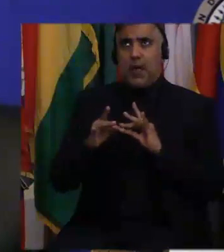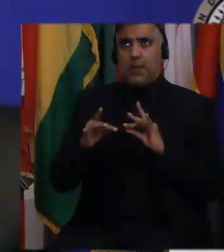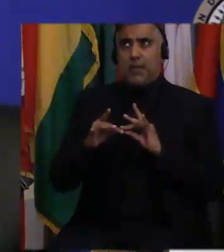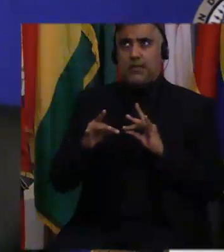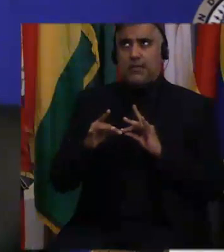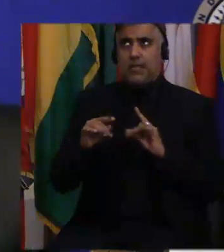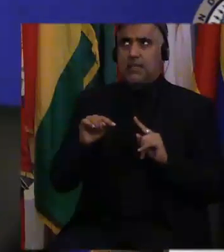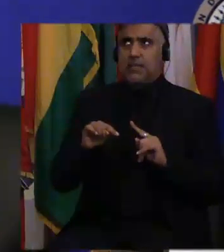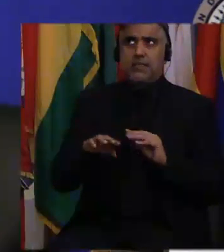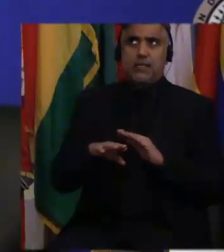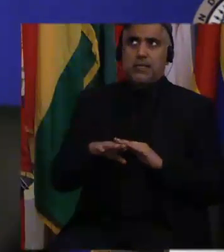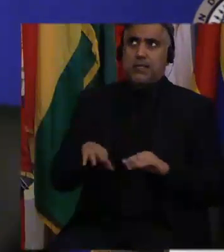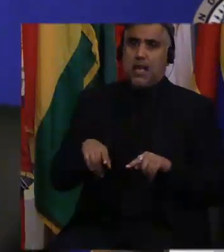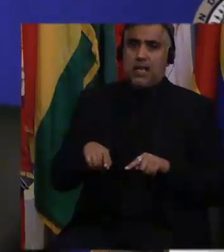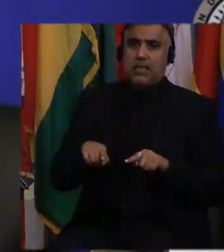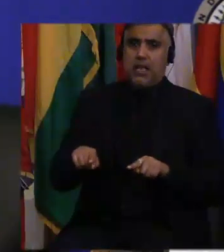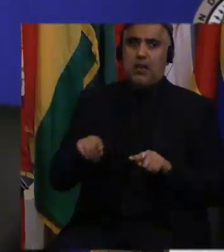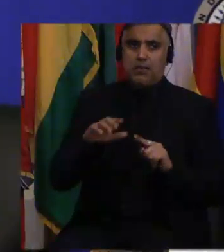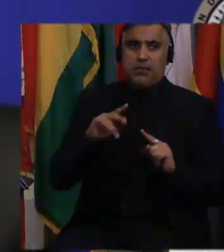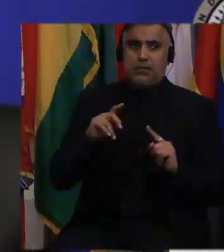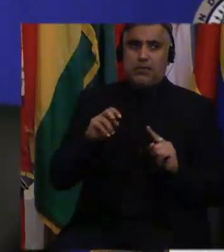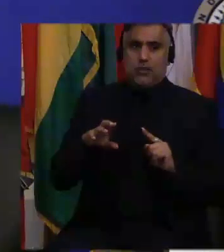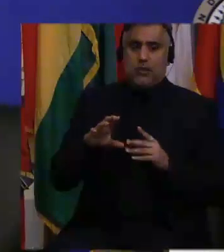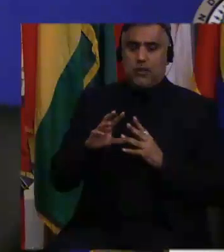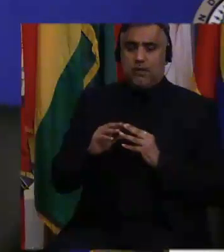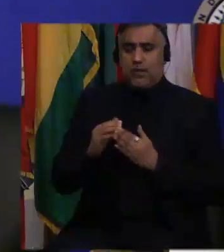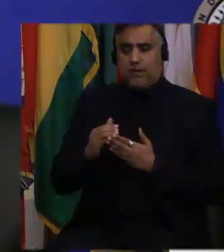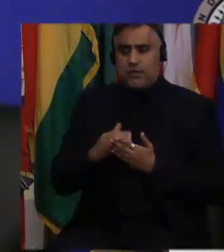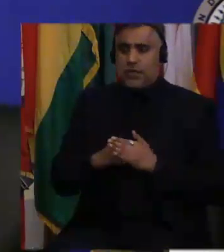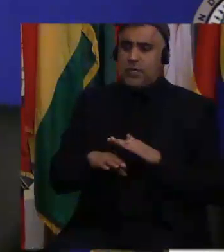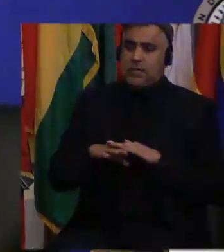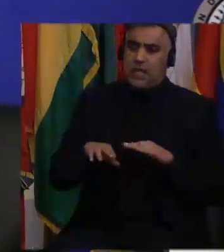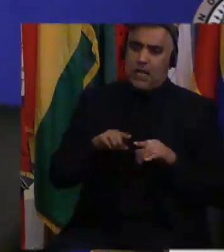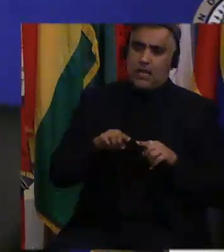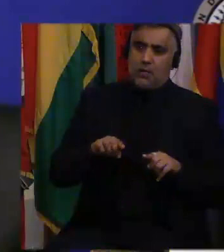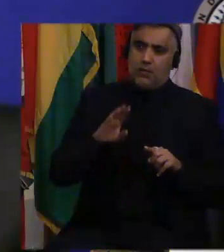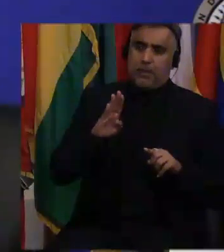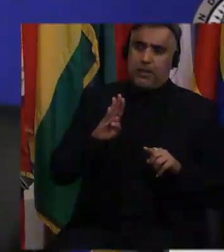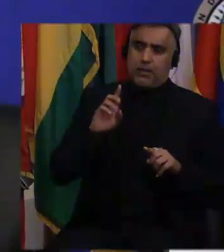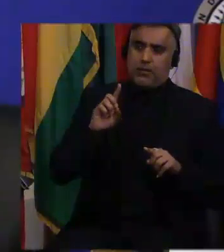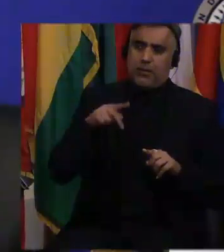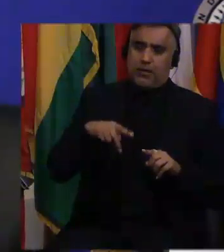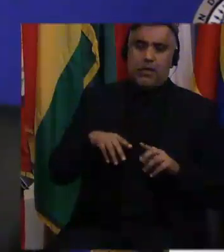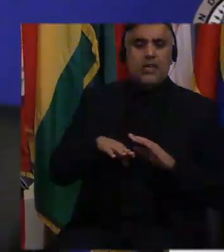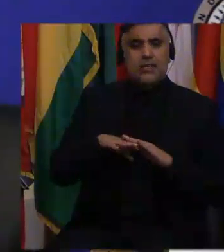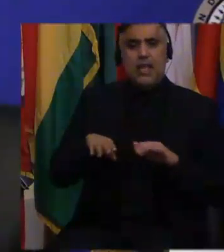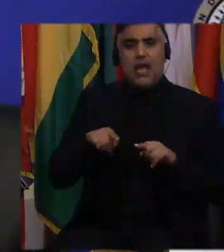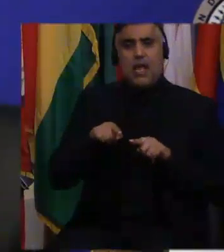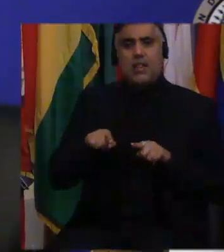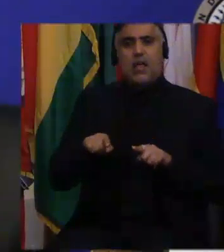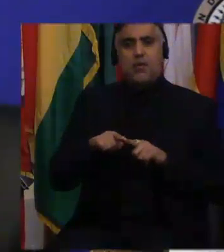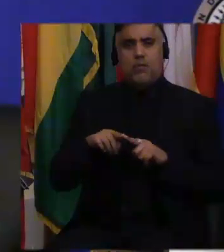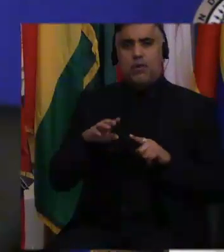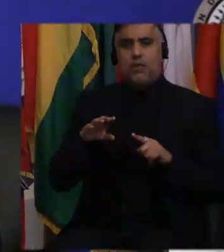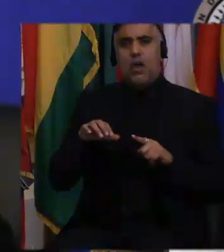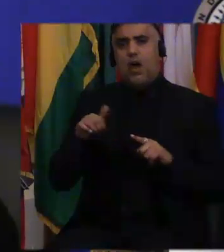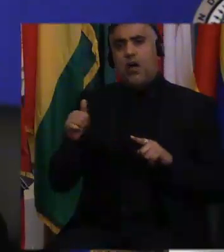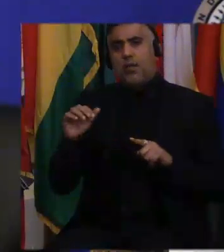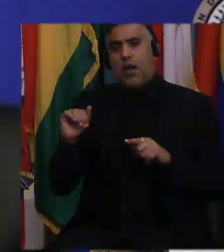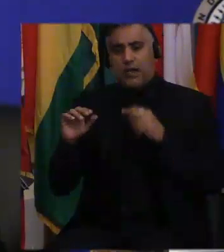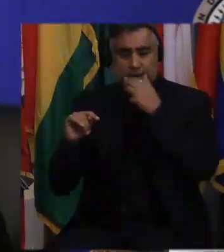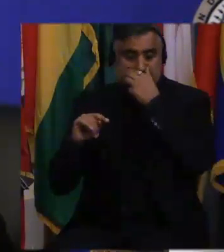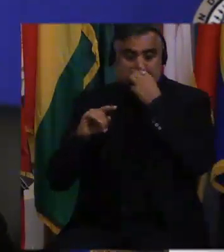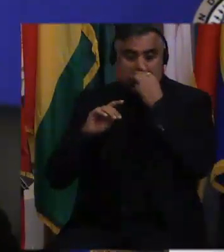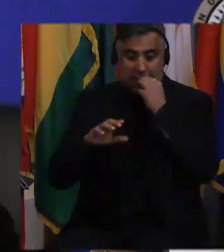is not in line with CEDAW Convention, this is not in line with Belém do Pará, and this is not in line with Beijing Platform for Action.